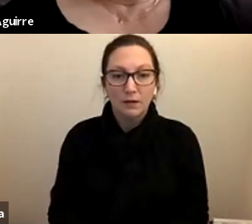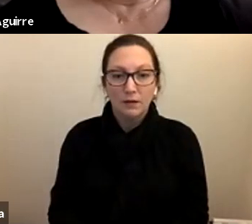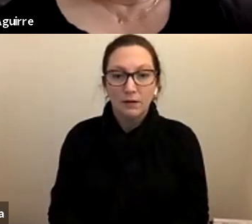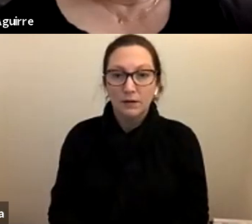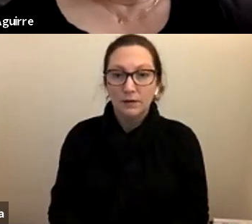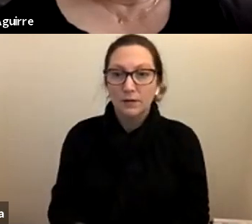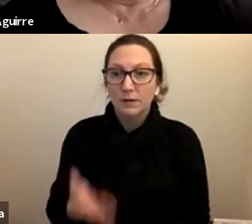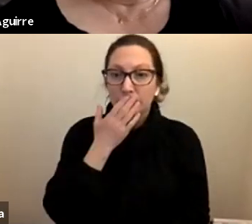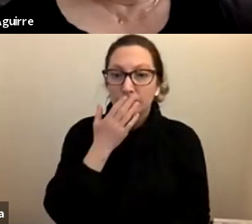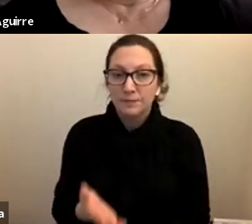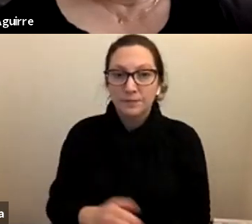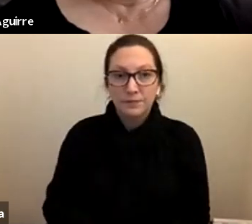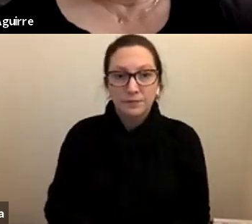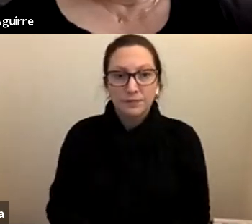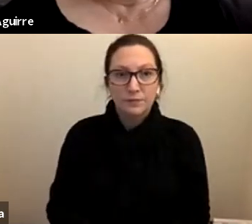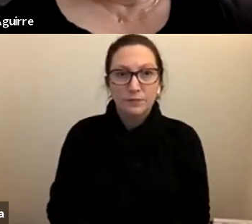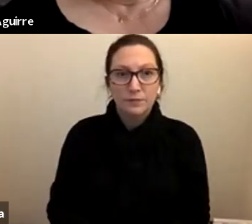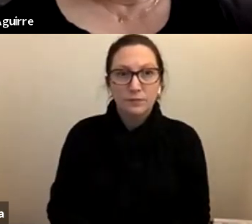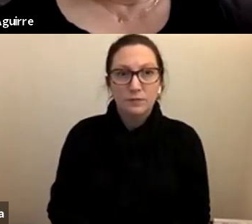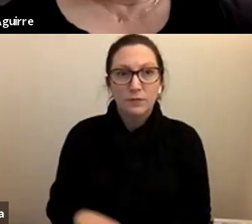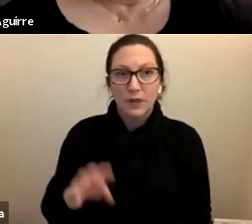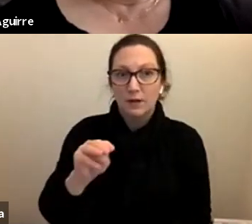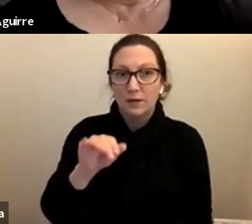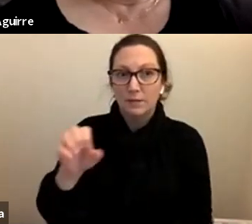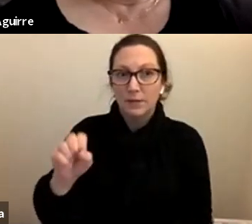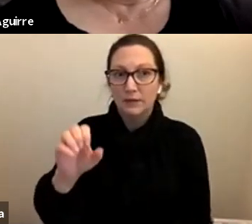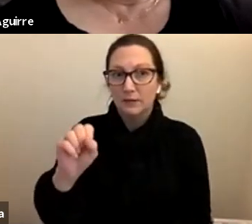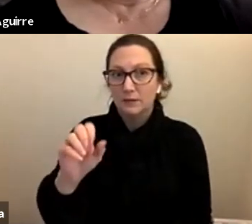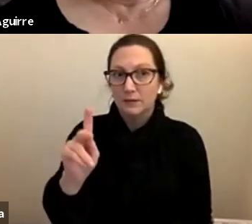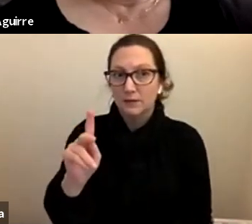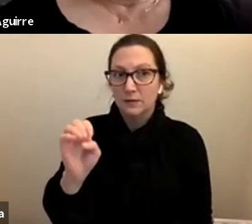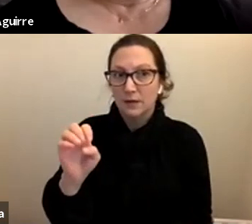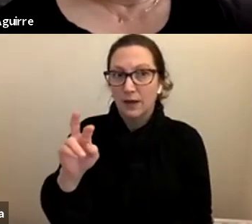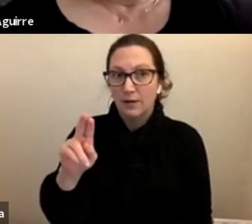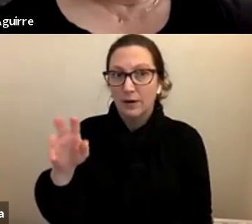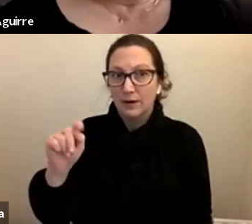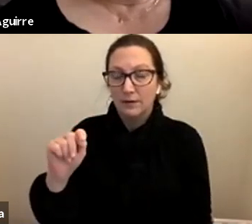Thanks. I was just following up on Ms. Grass's question about